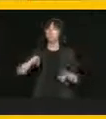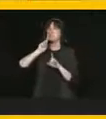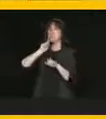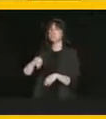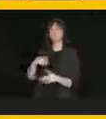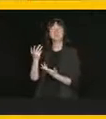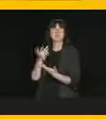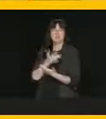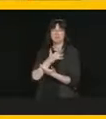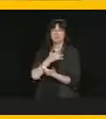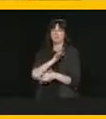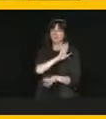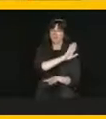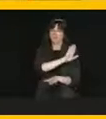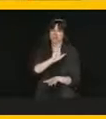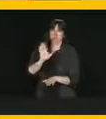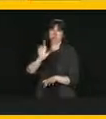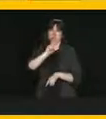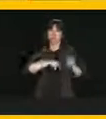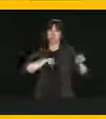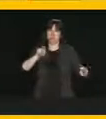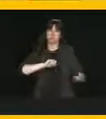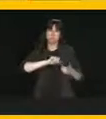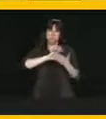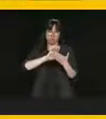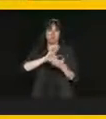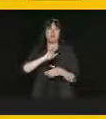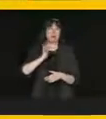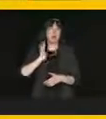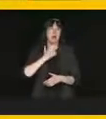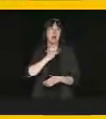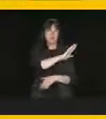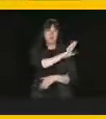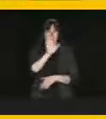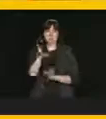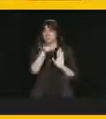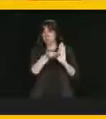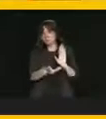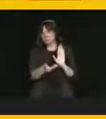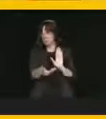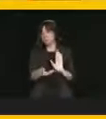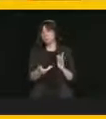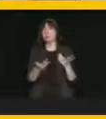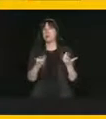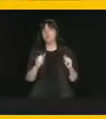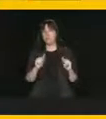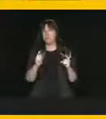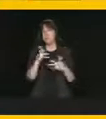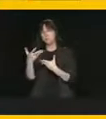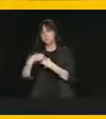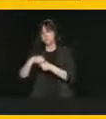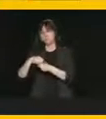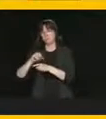our pan-Canadian modeling tries to reflect those different realities.